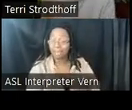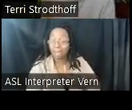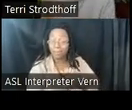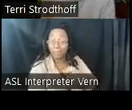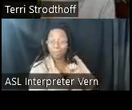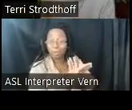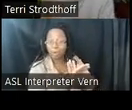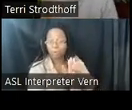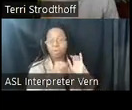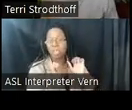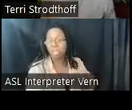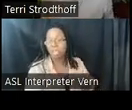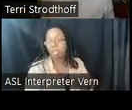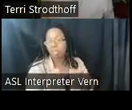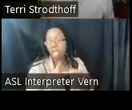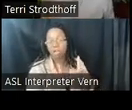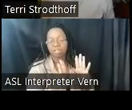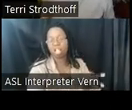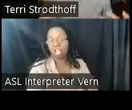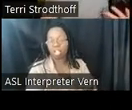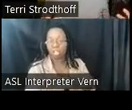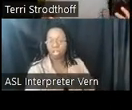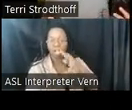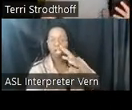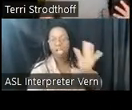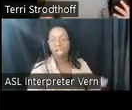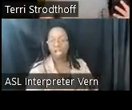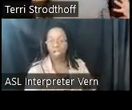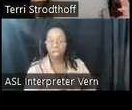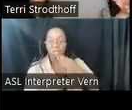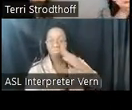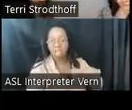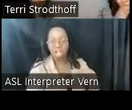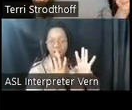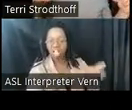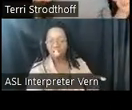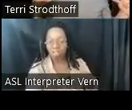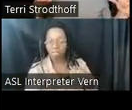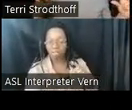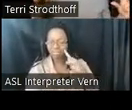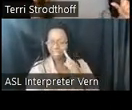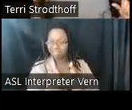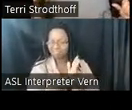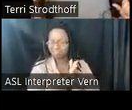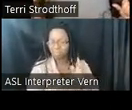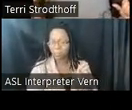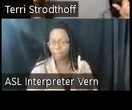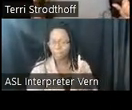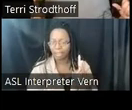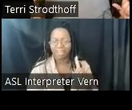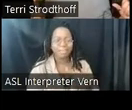that what we do with that is to just step back into question, like thinking about how do we